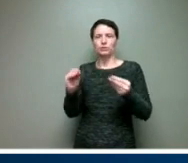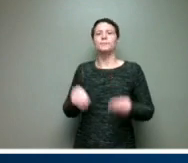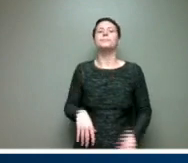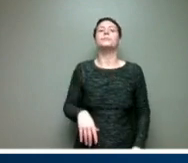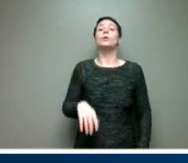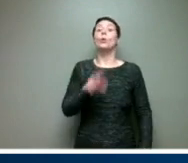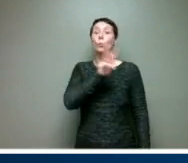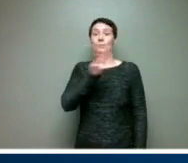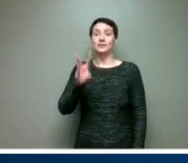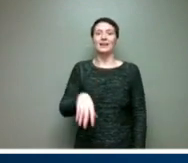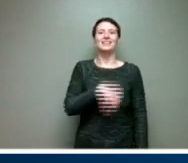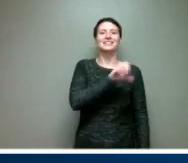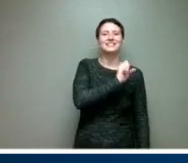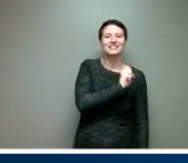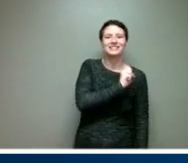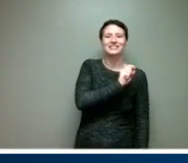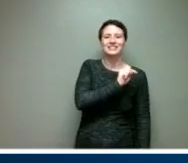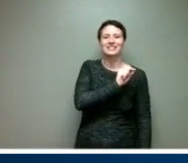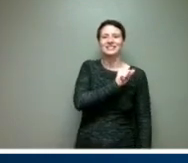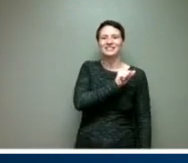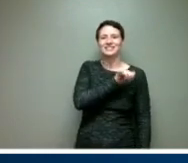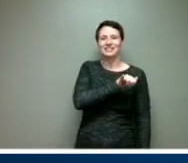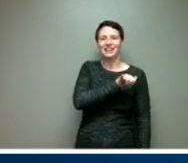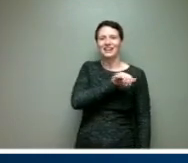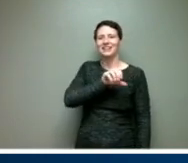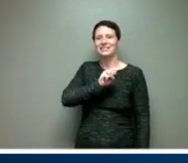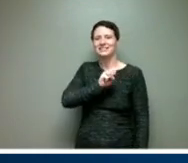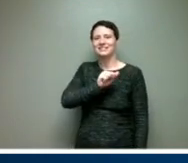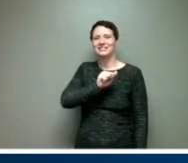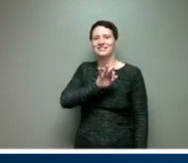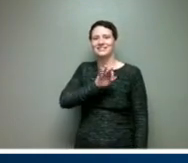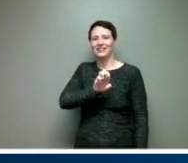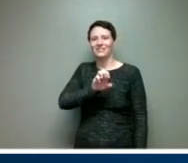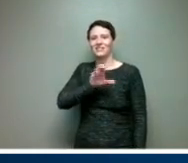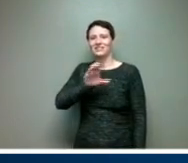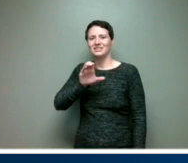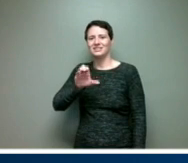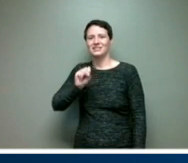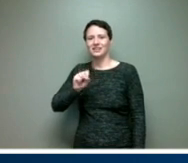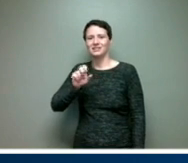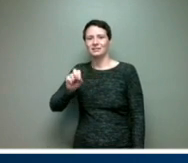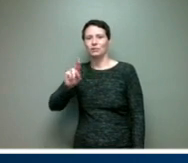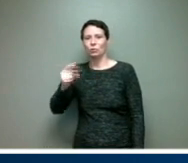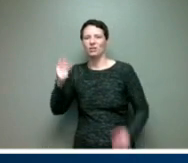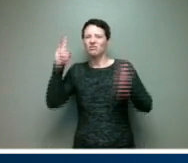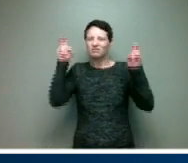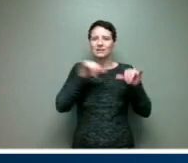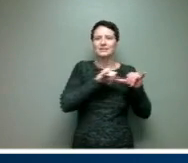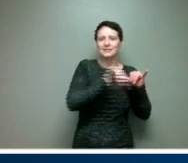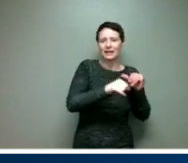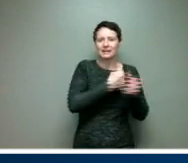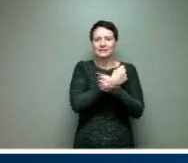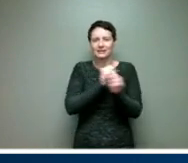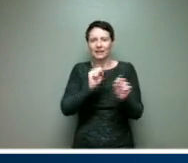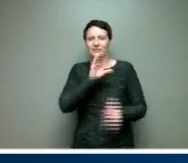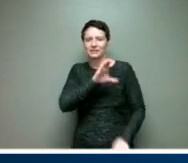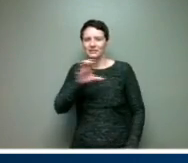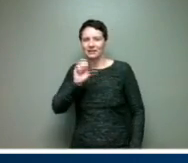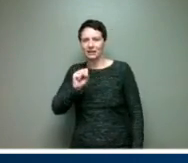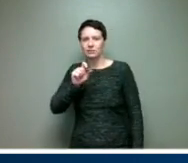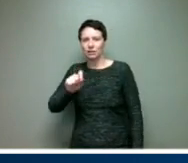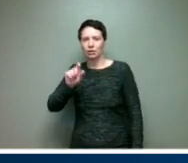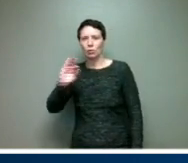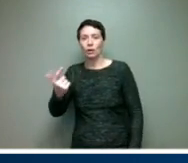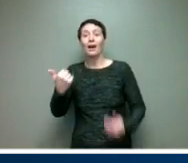www.staysafeccs.org, and there is a map of all of our feeding sites and the information on where they are,